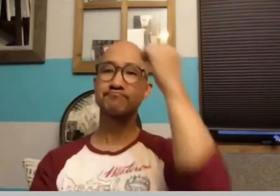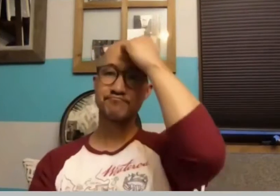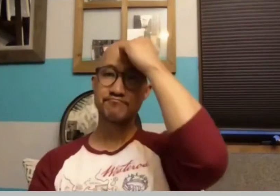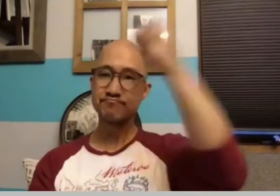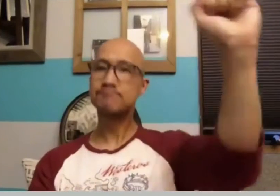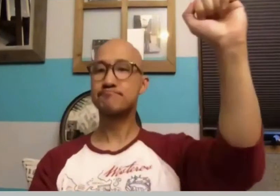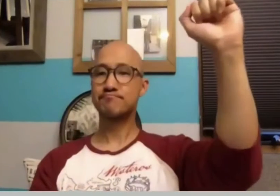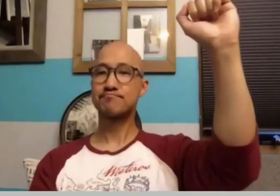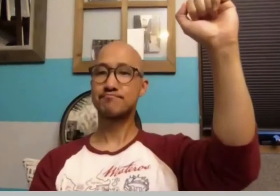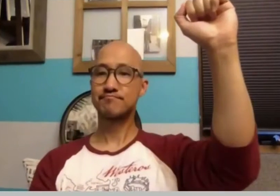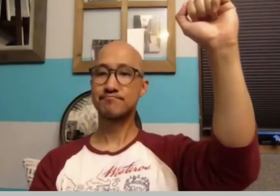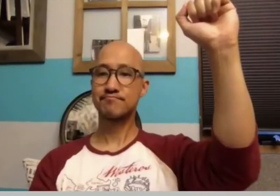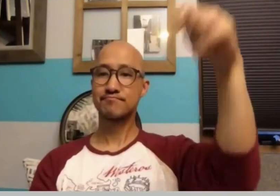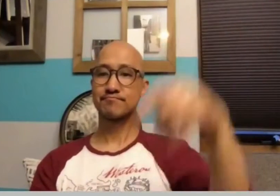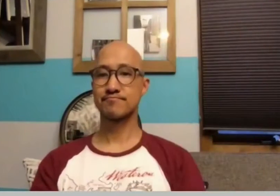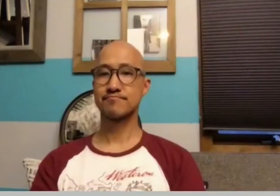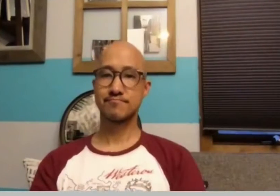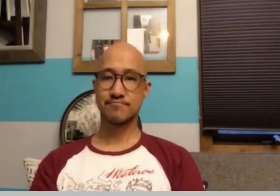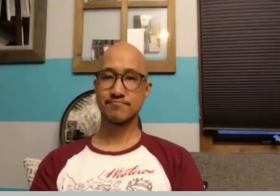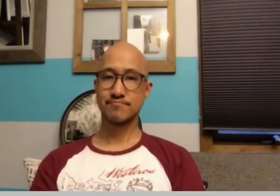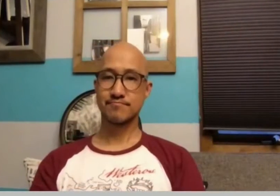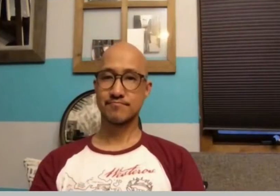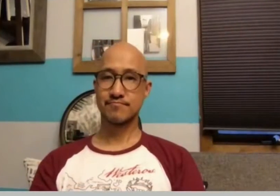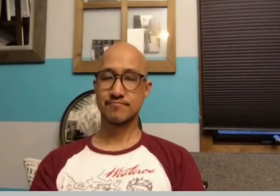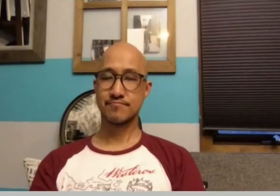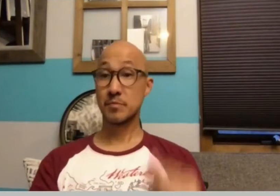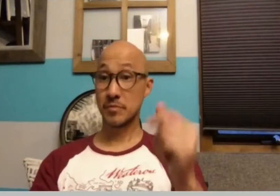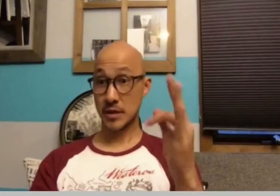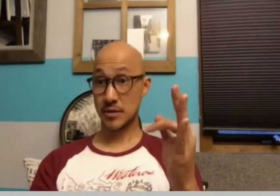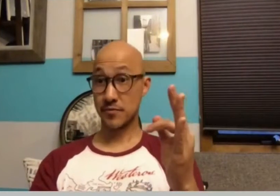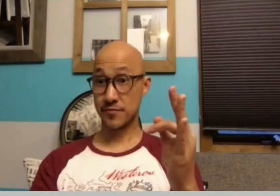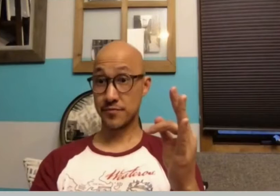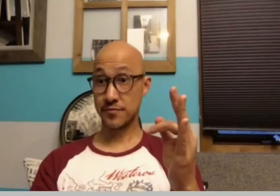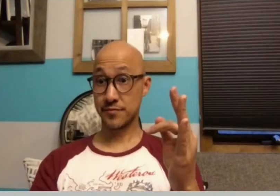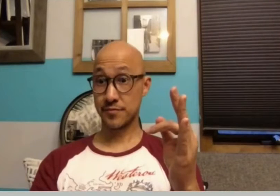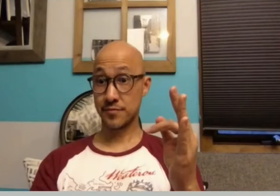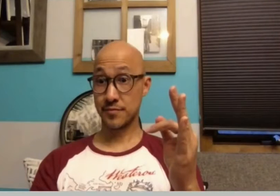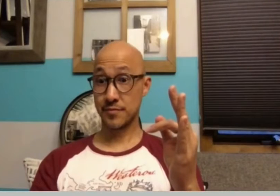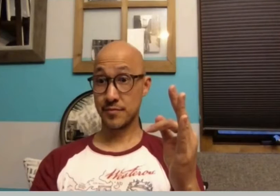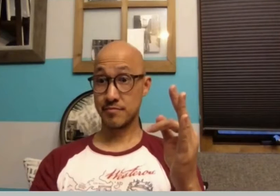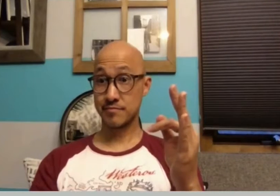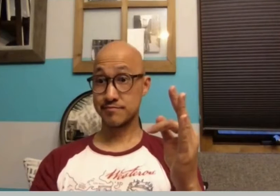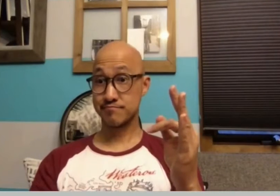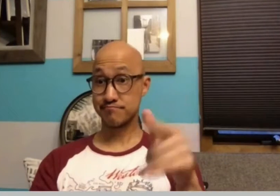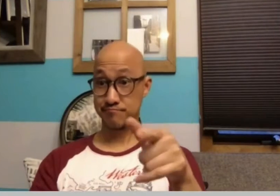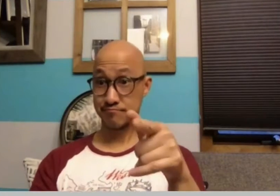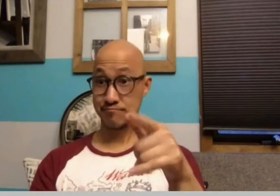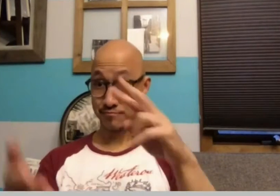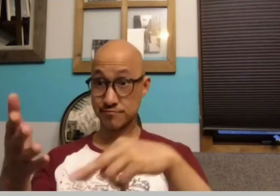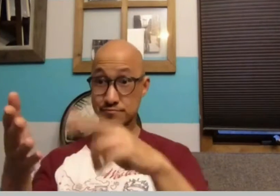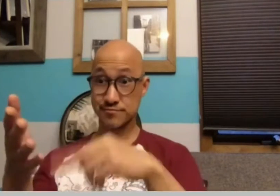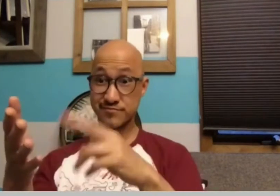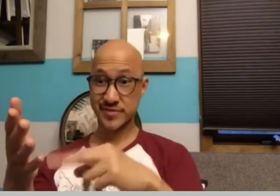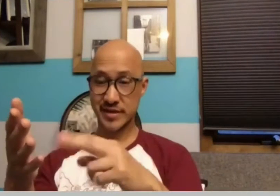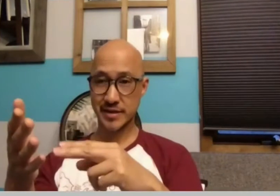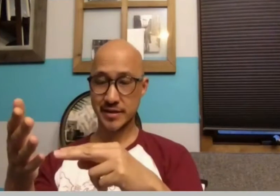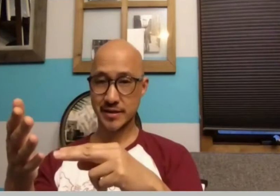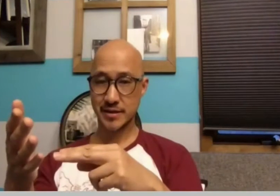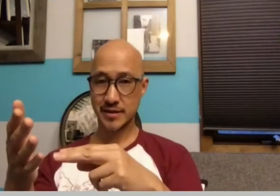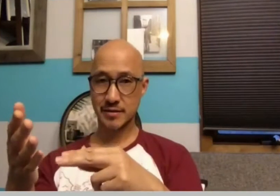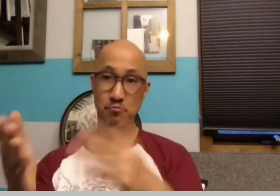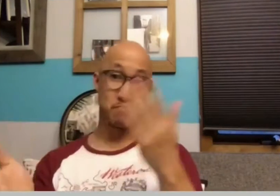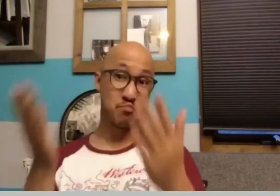the last few weeks especially, been reading this and say, man, when's God going to do something about this? These people are just out